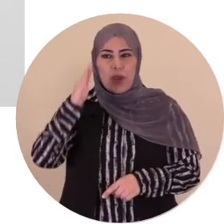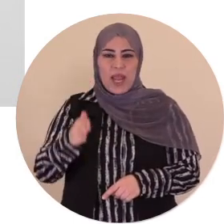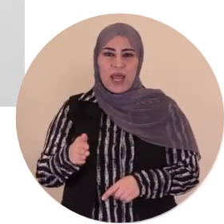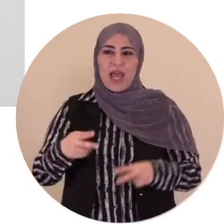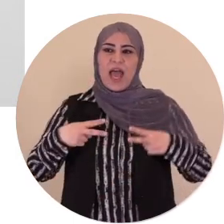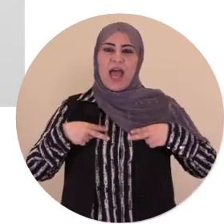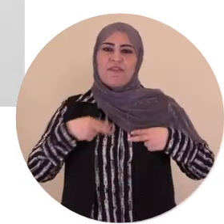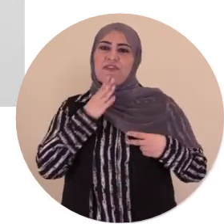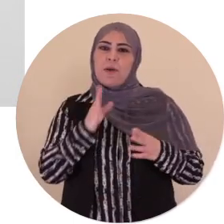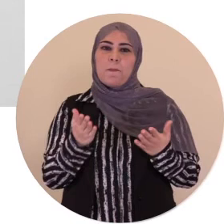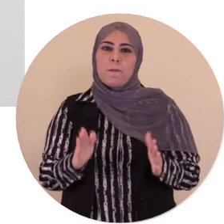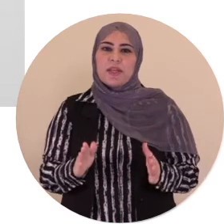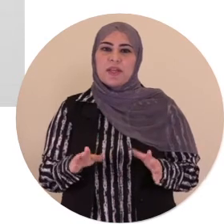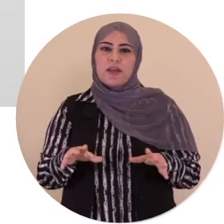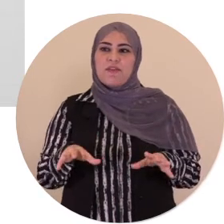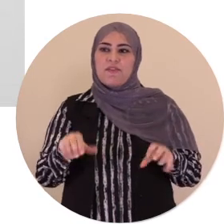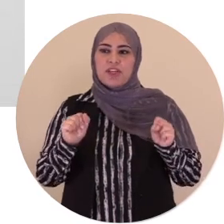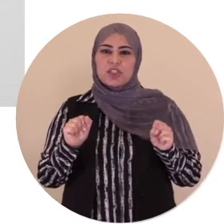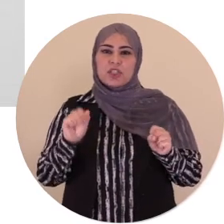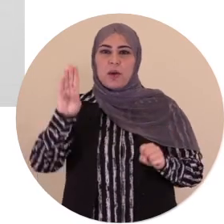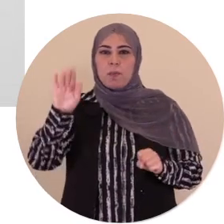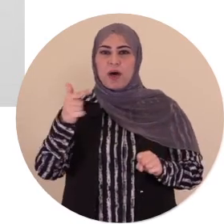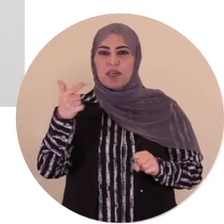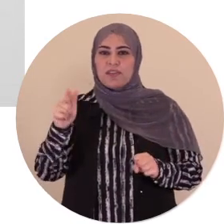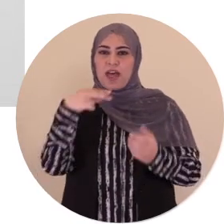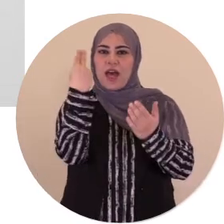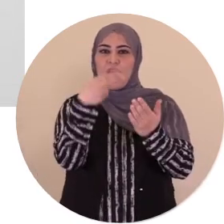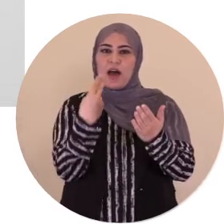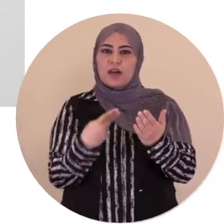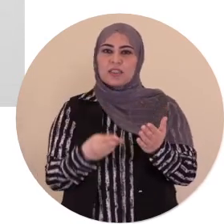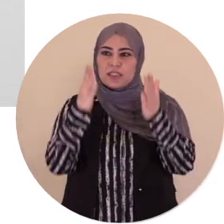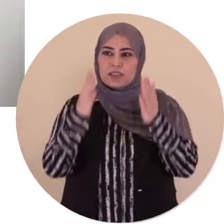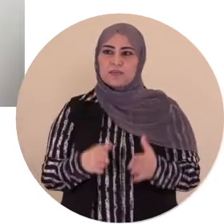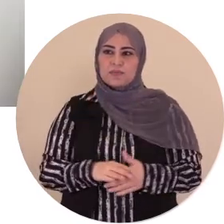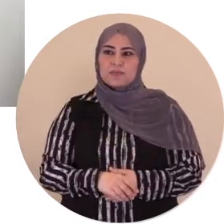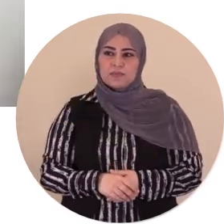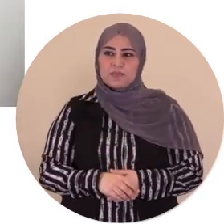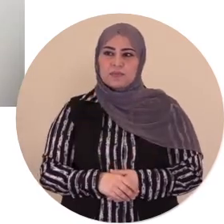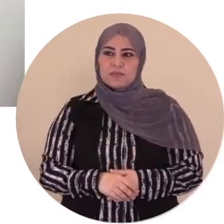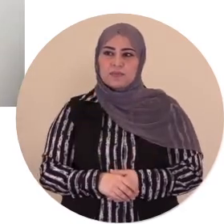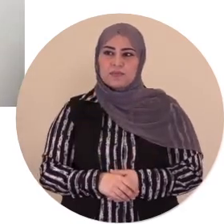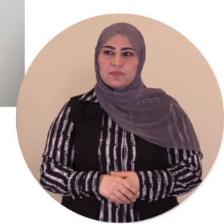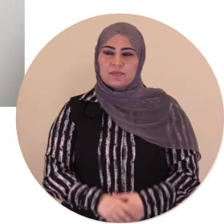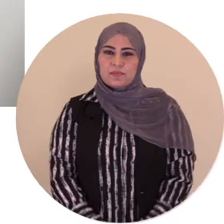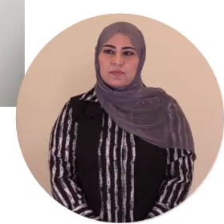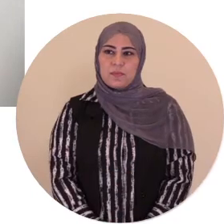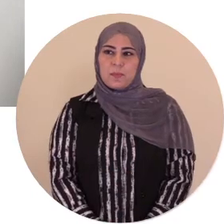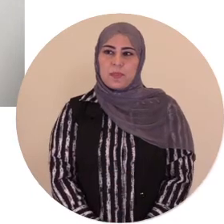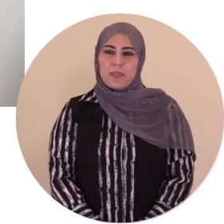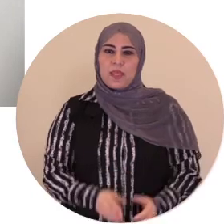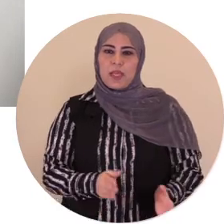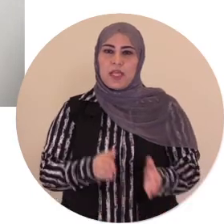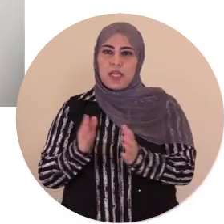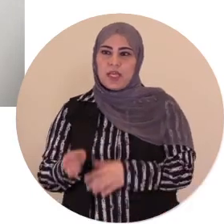Simply fill in the equation using the appropriate items. And now it's time to look at a different kind